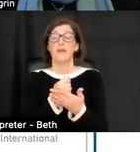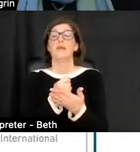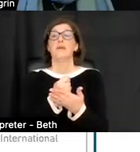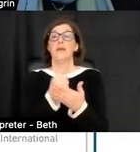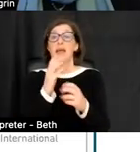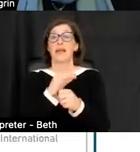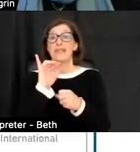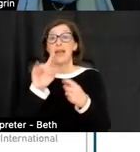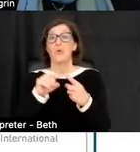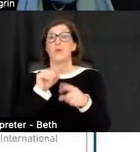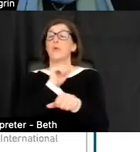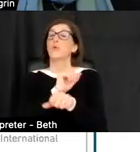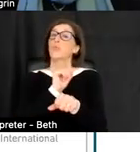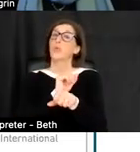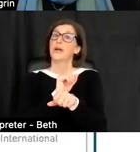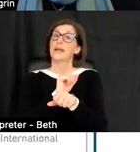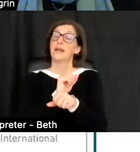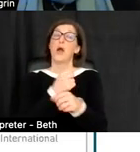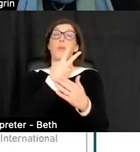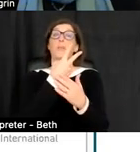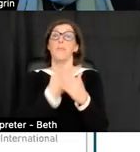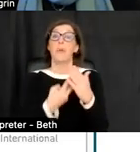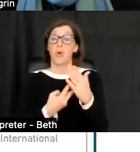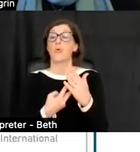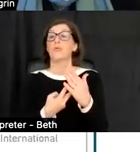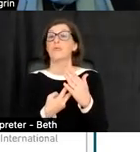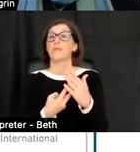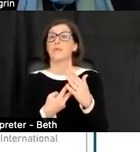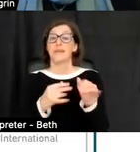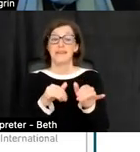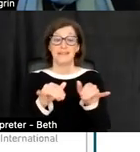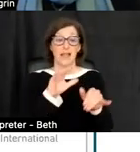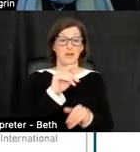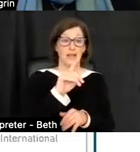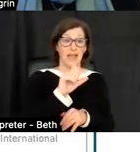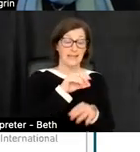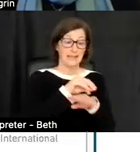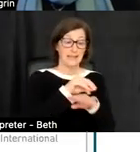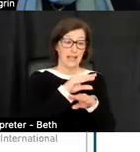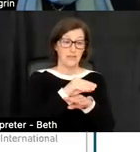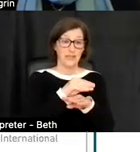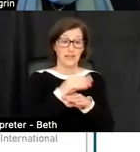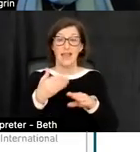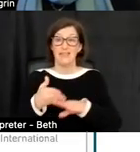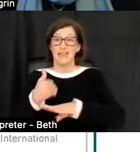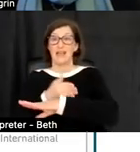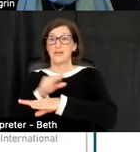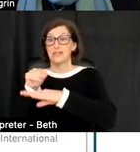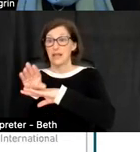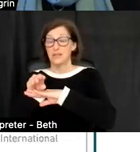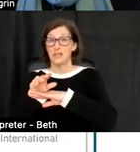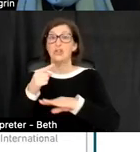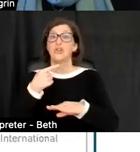when they were working both arms, both the standard CATS counseling and the enhanced counseling, showed a